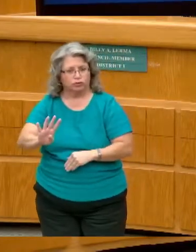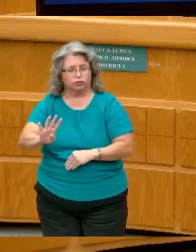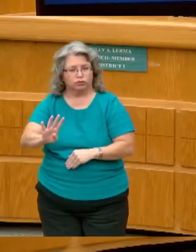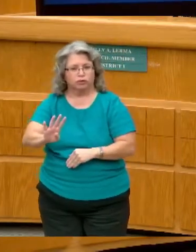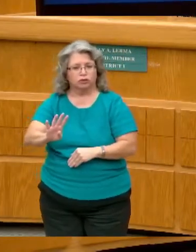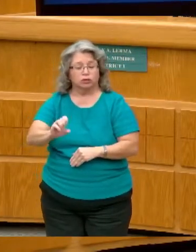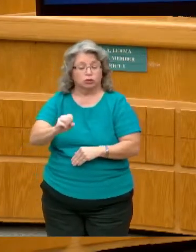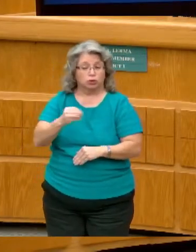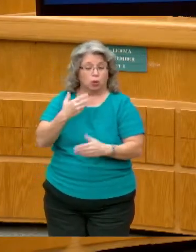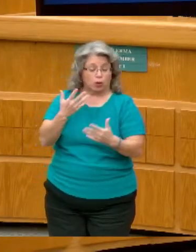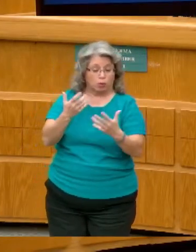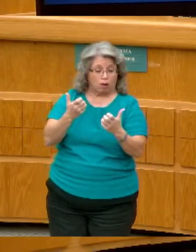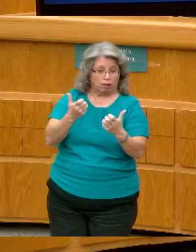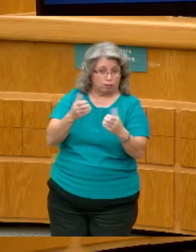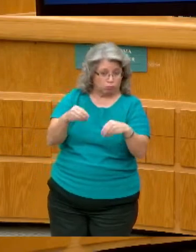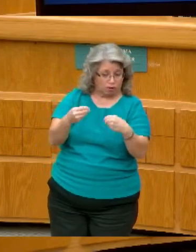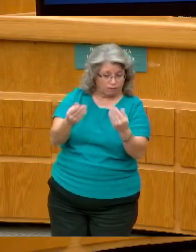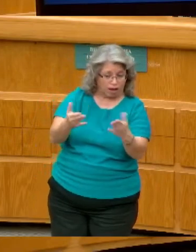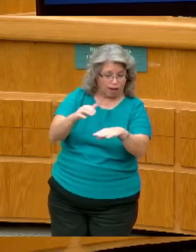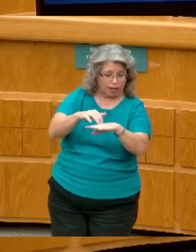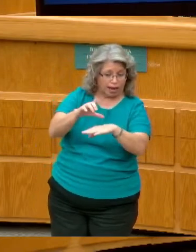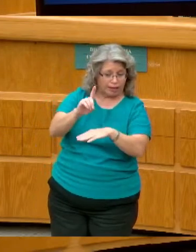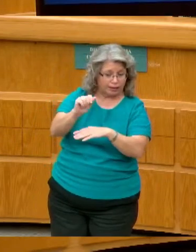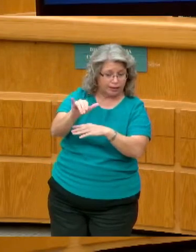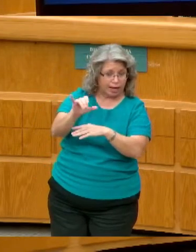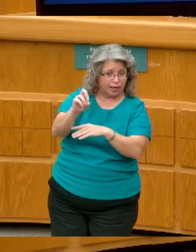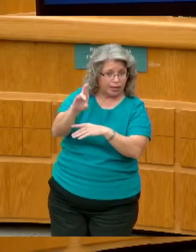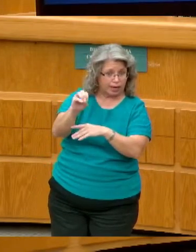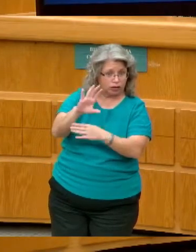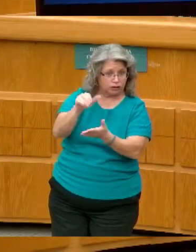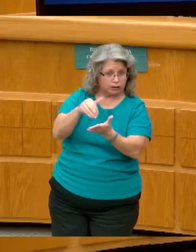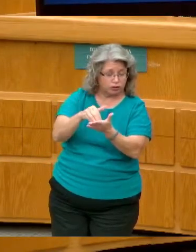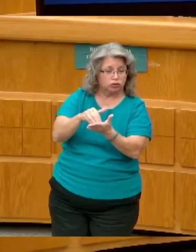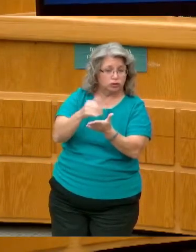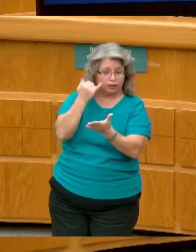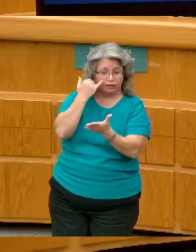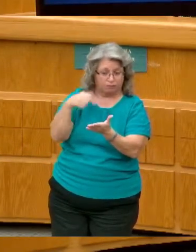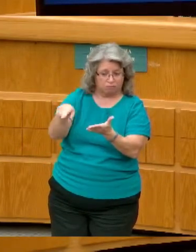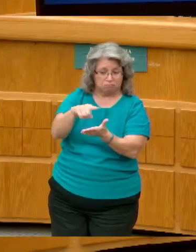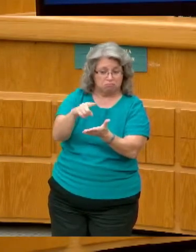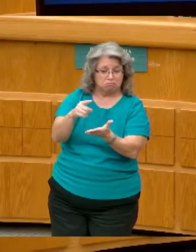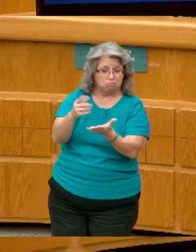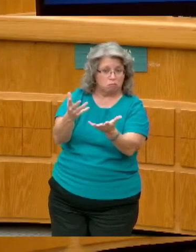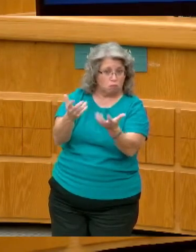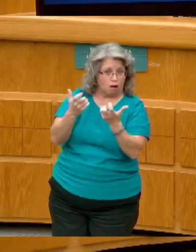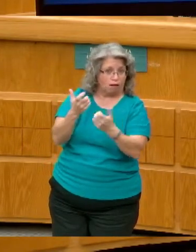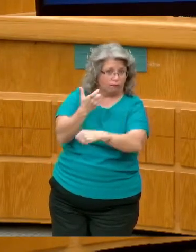clinics at the daycares as well to get those children vaccinated as well.